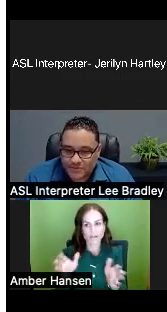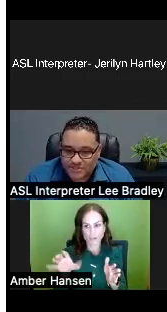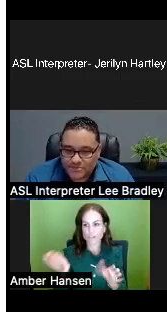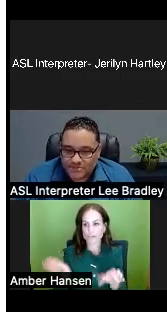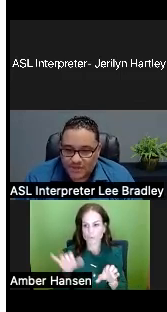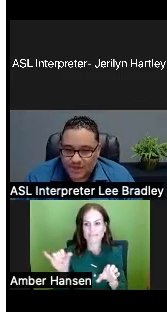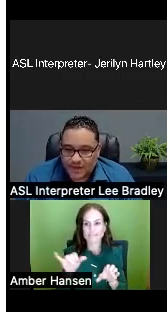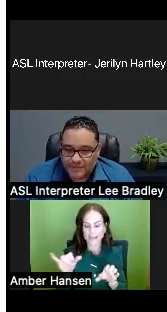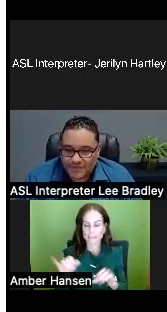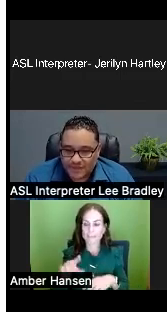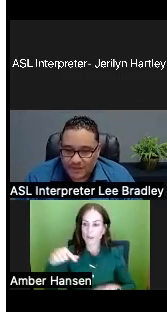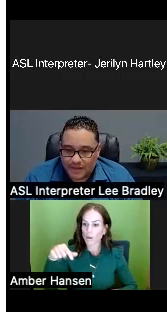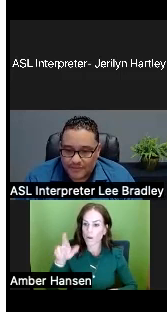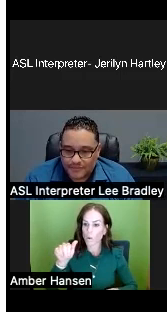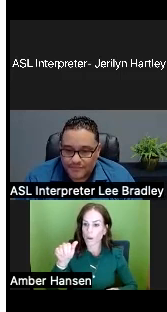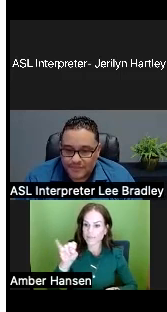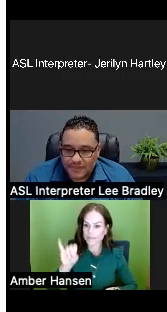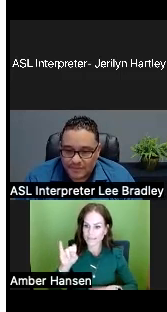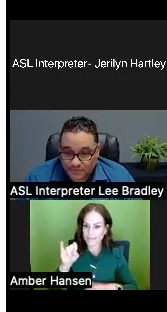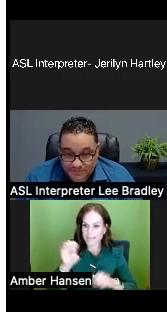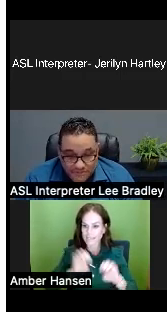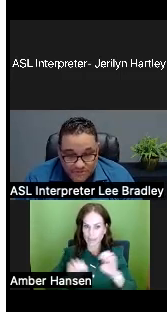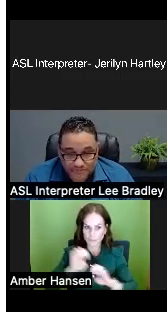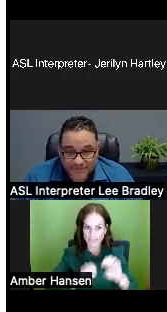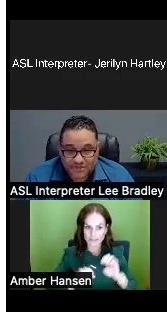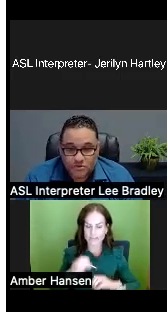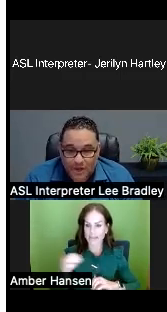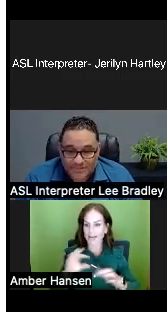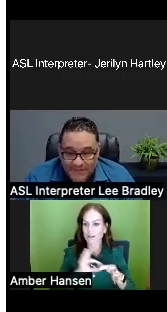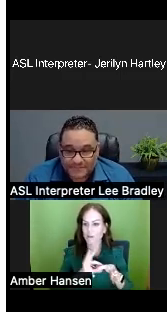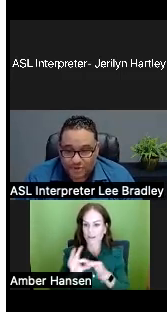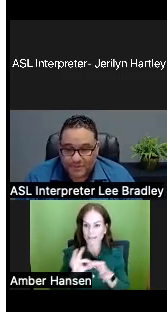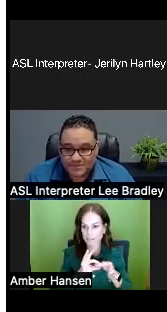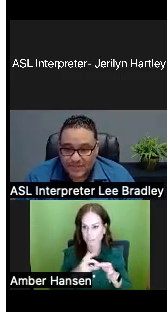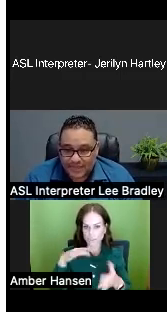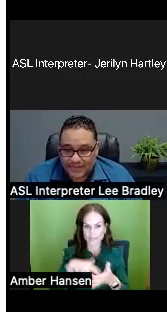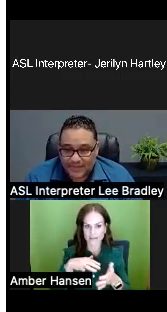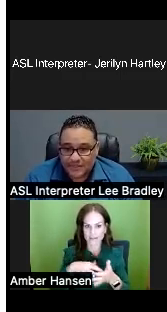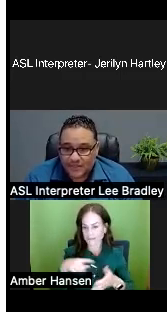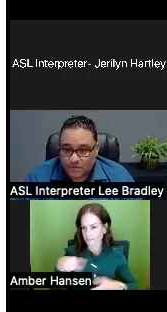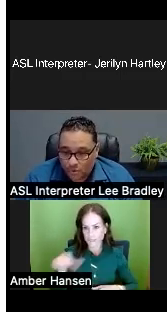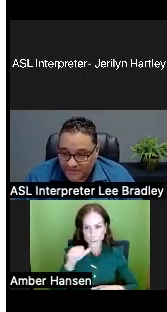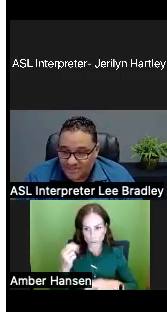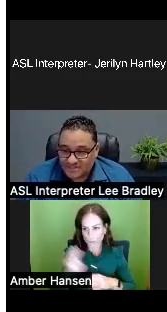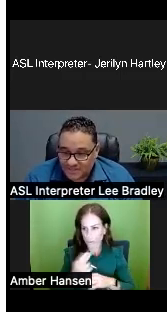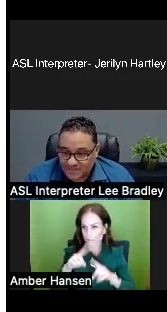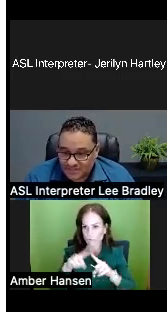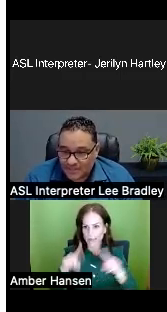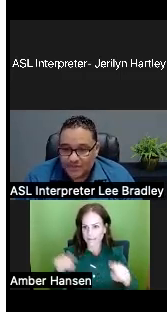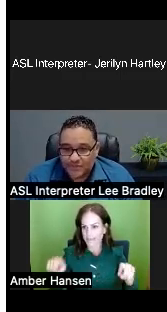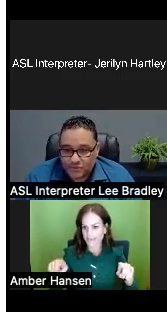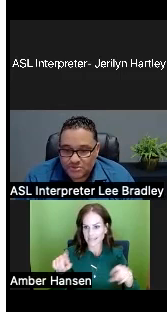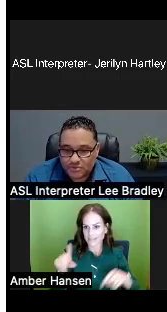recognize the research of the research. They do quasi experiments and correlation